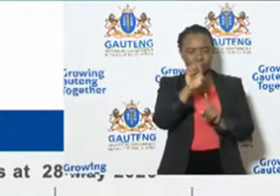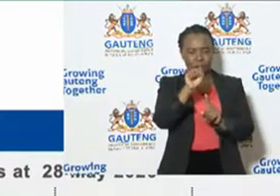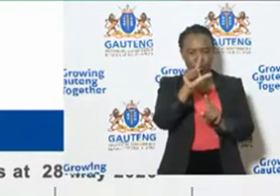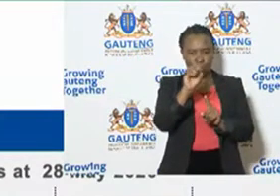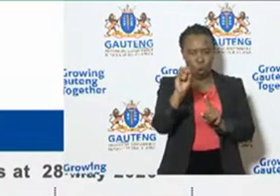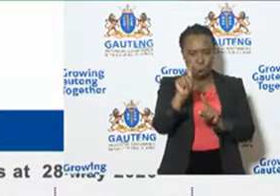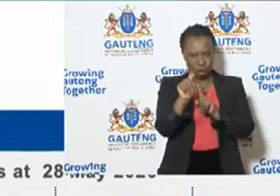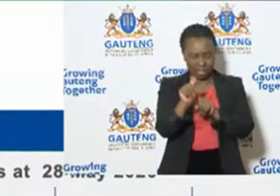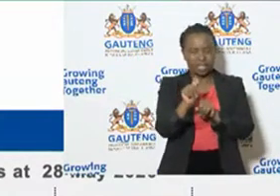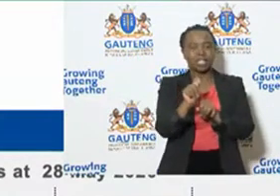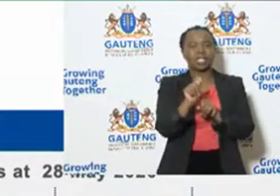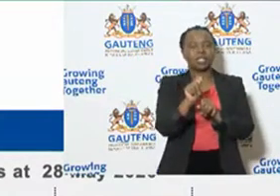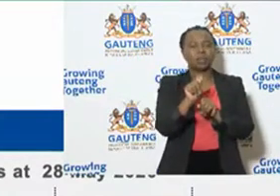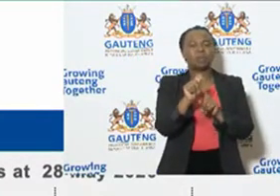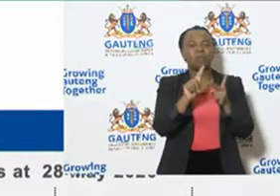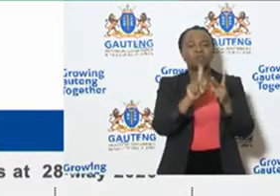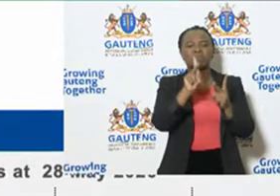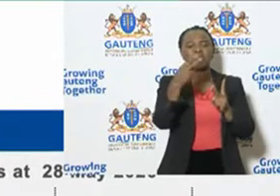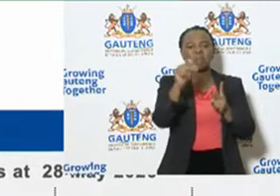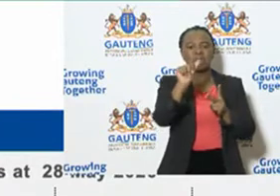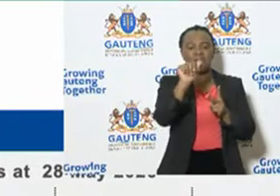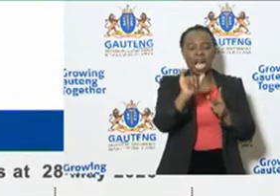very closely, Kayasand.